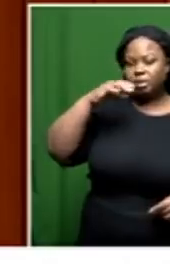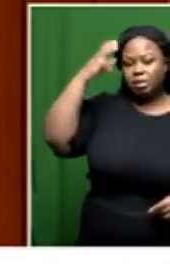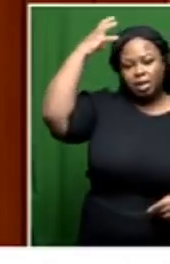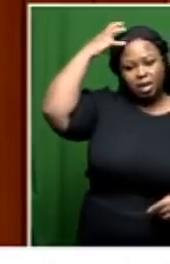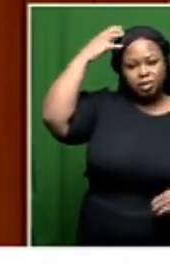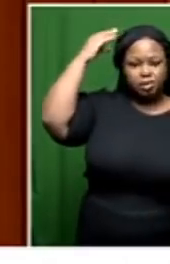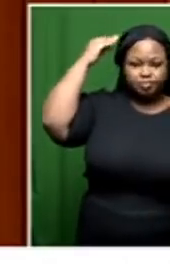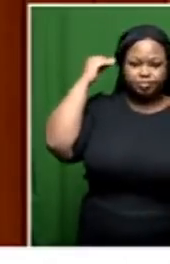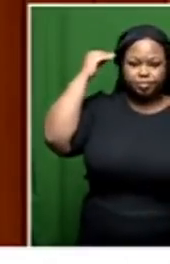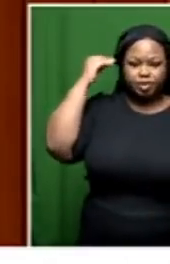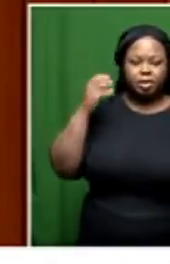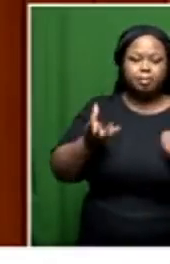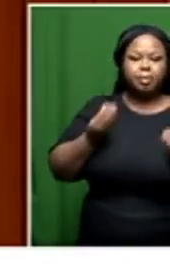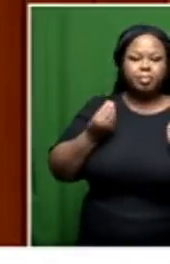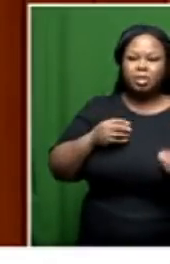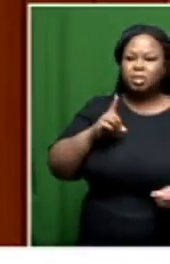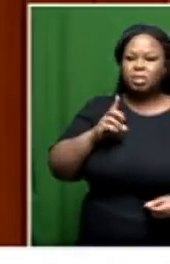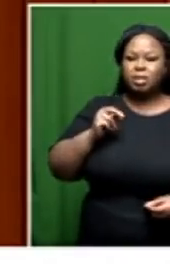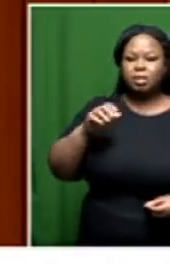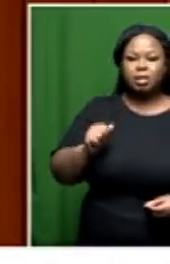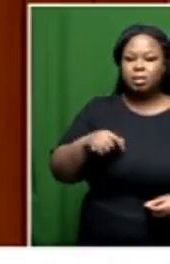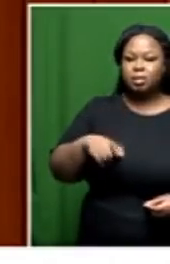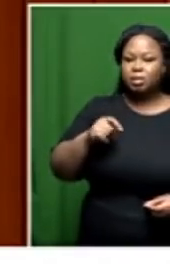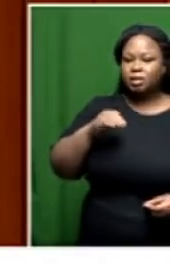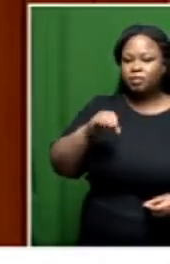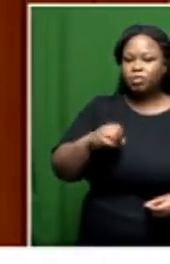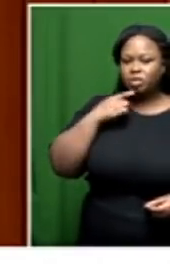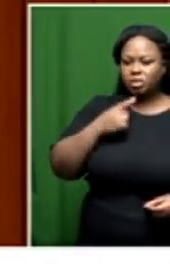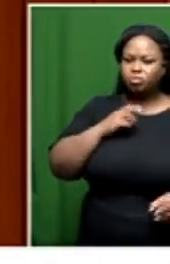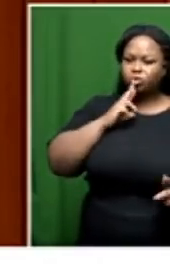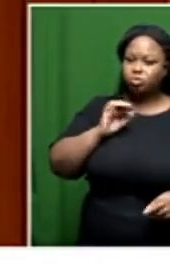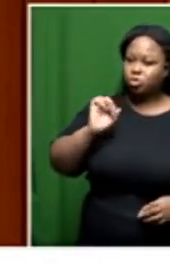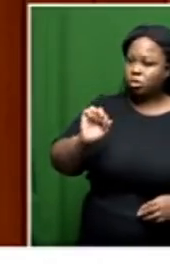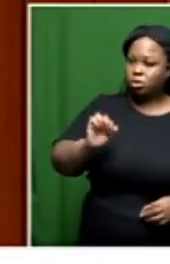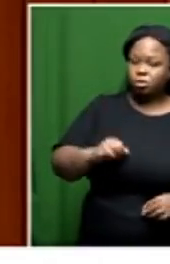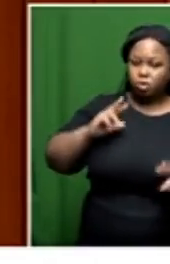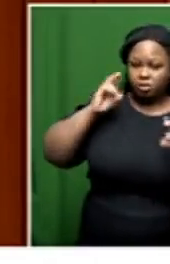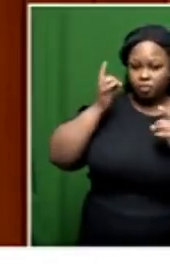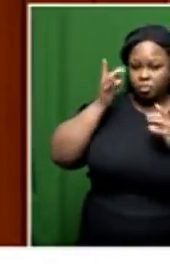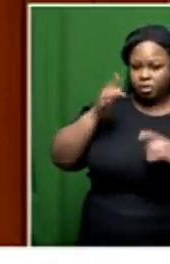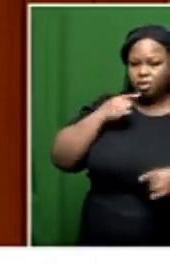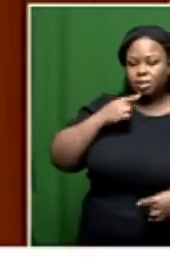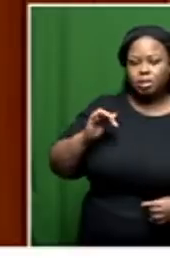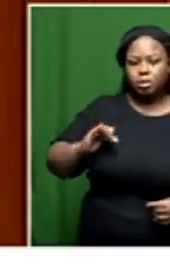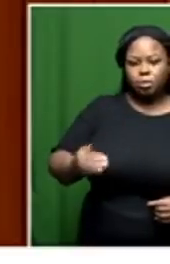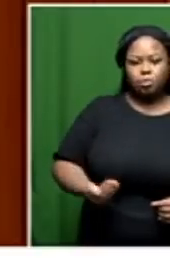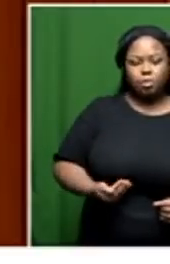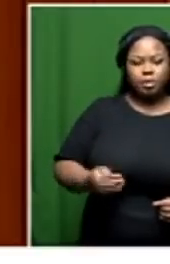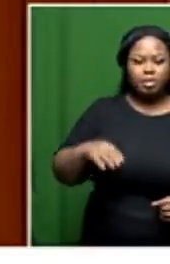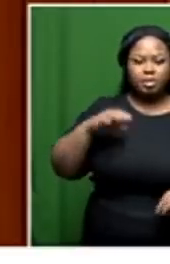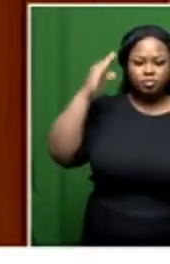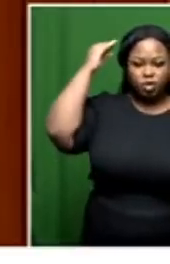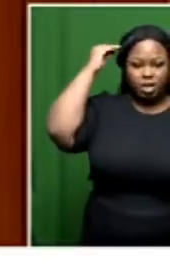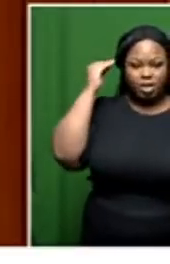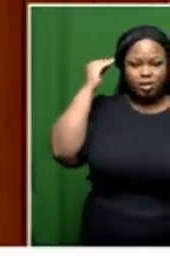at the scene. The DNA, Advocate Teffo claims from his reports, or what he has information of, it's a female's DNA. However,